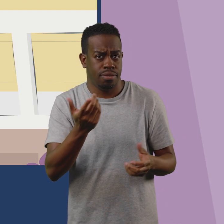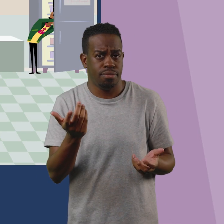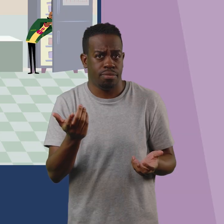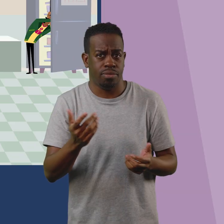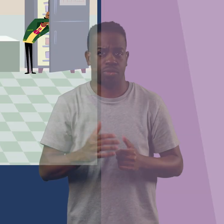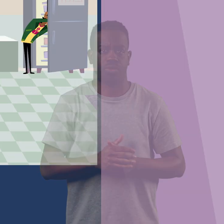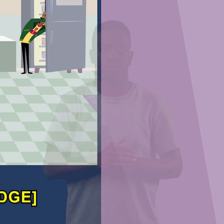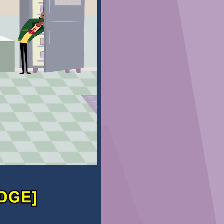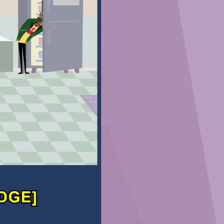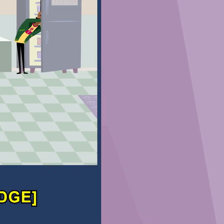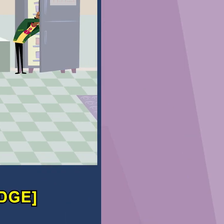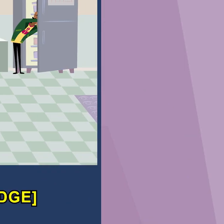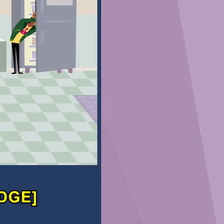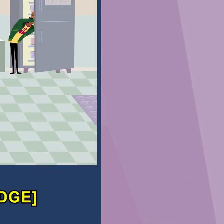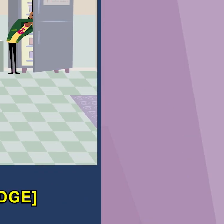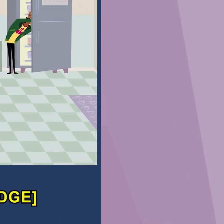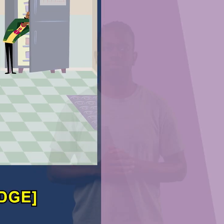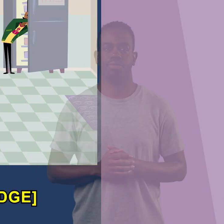eat.